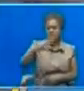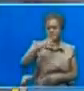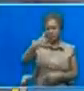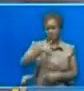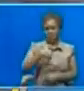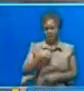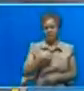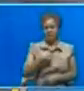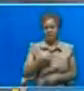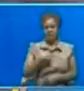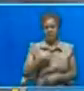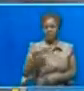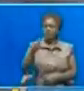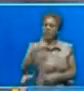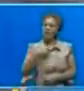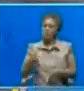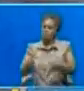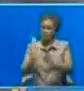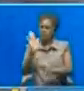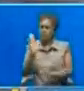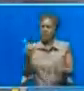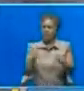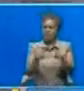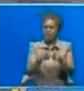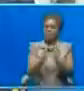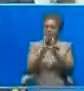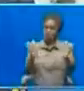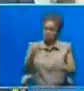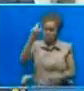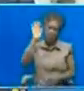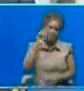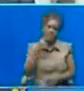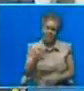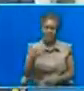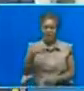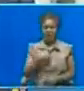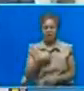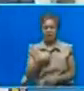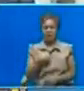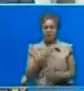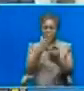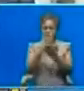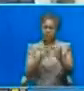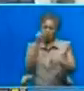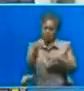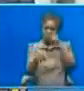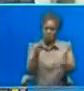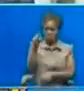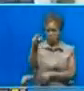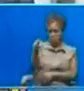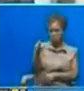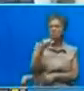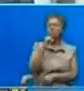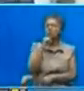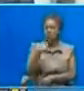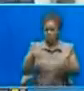majority will have their way, but the minority must also have their say. Okay. Some quarters have accused you of not